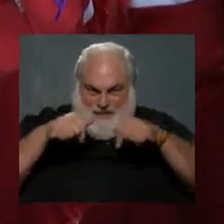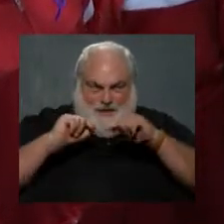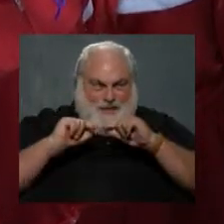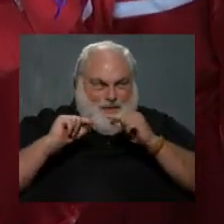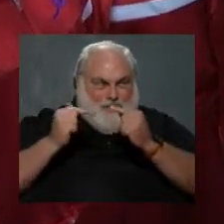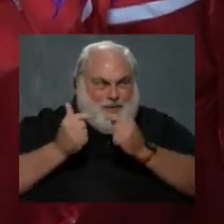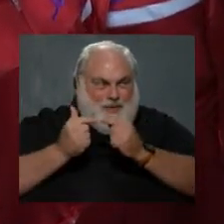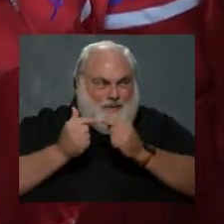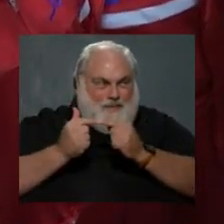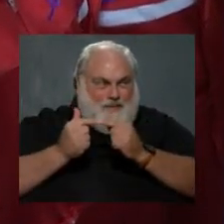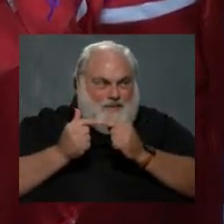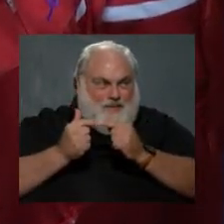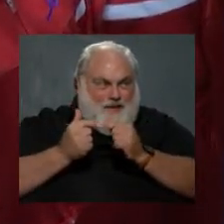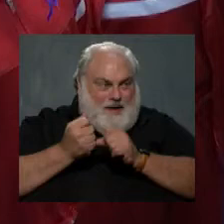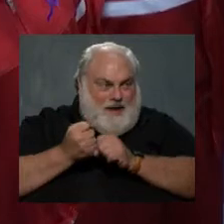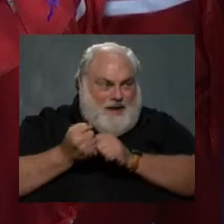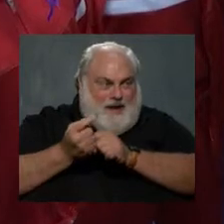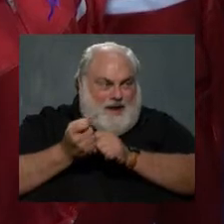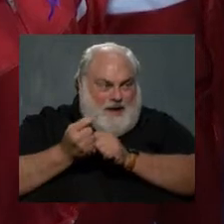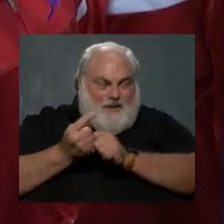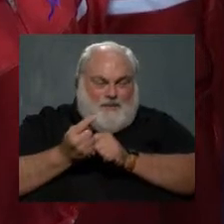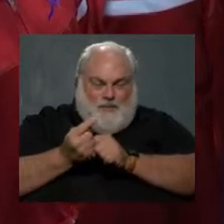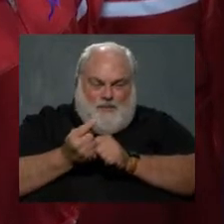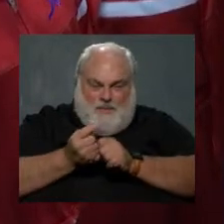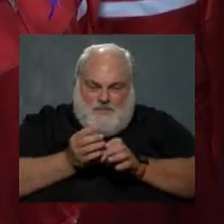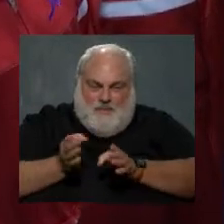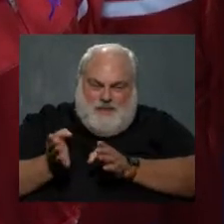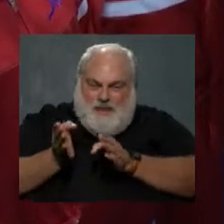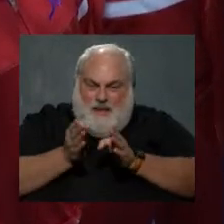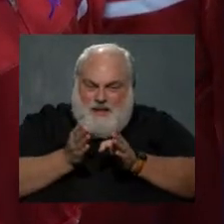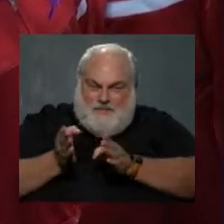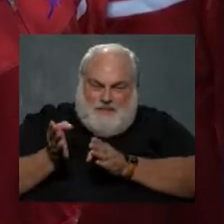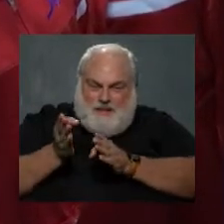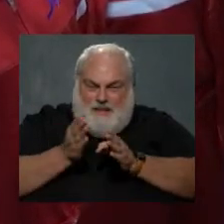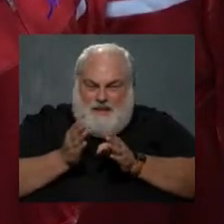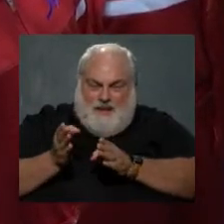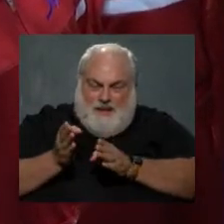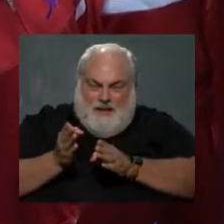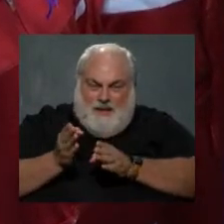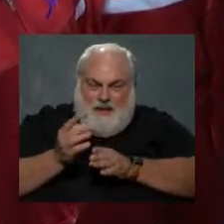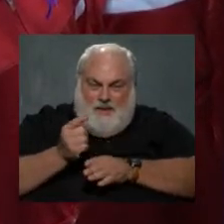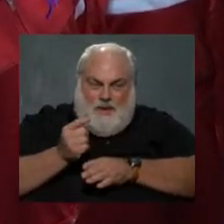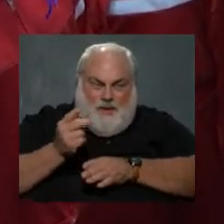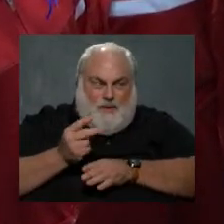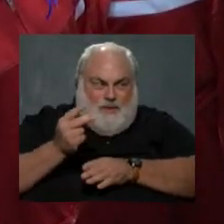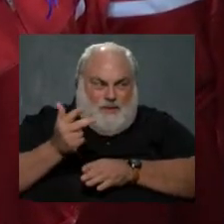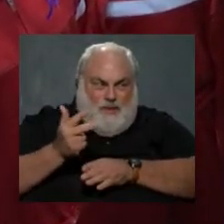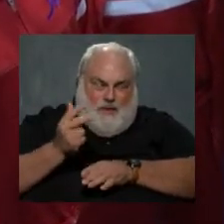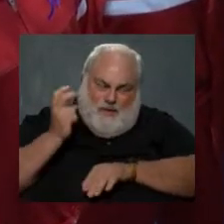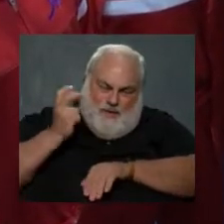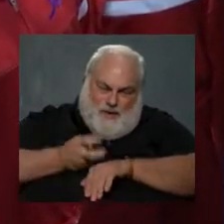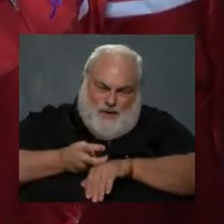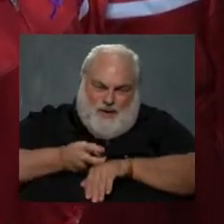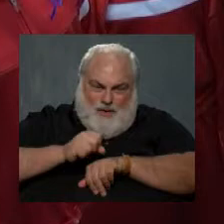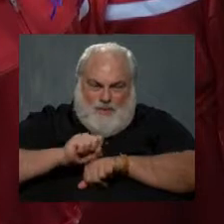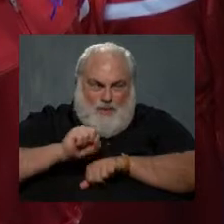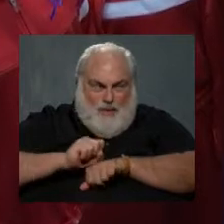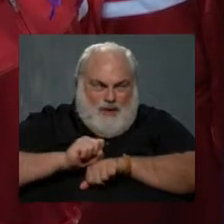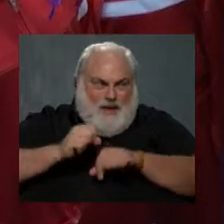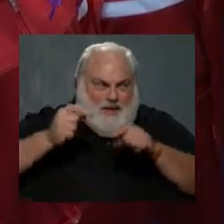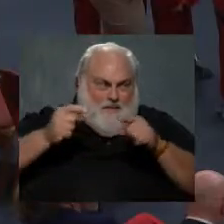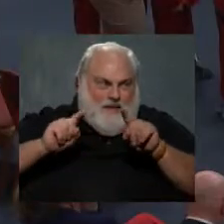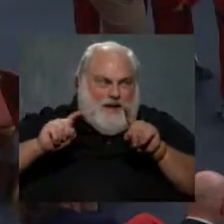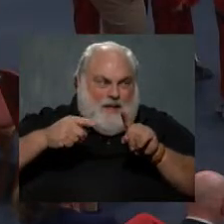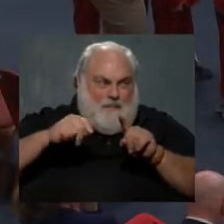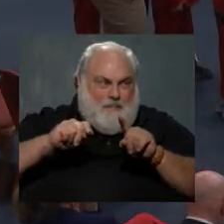Every year we stack it up after practice, and one of our things, we say 1, 2, 3, hard work. Well, that hard work finally